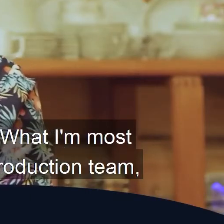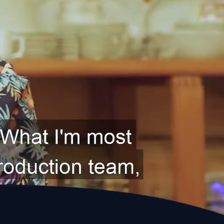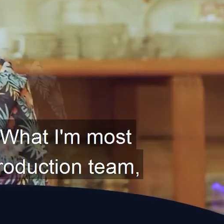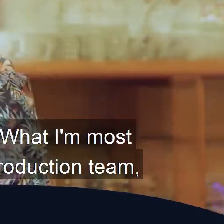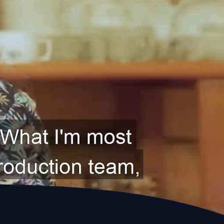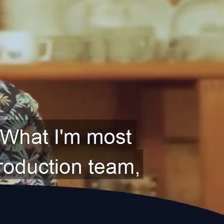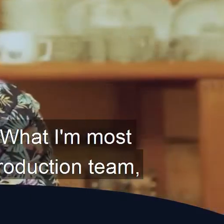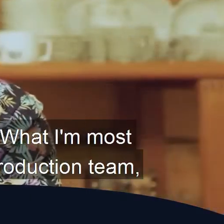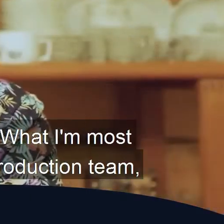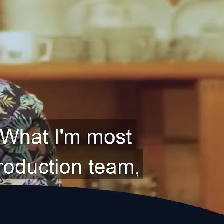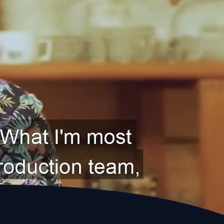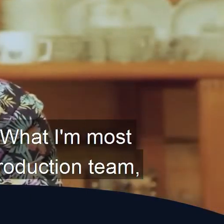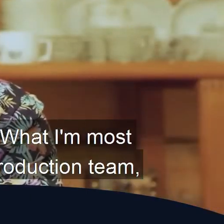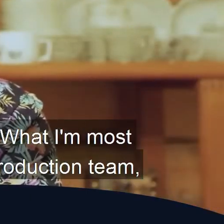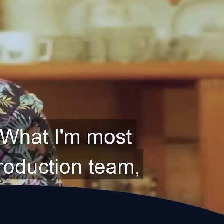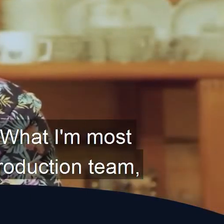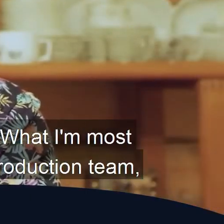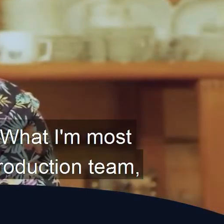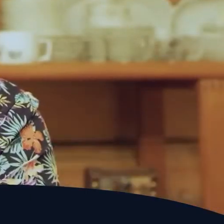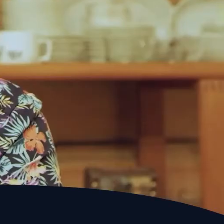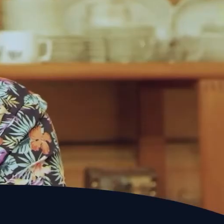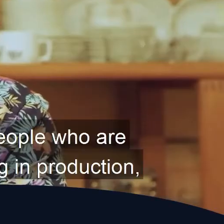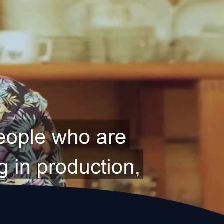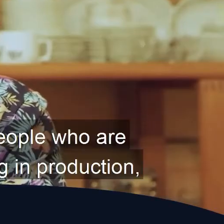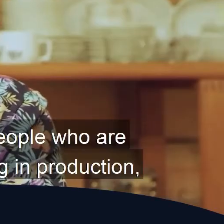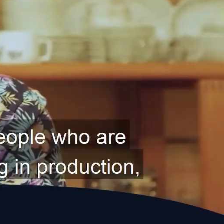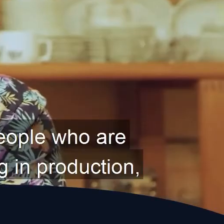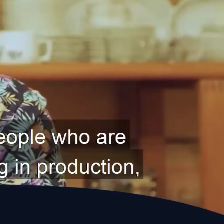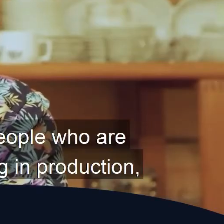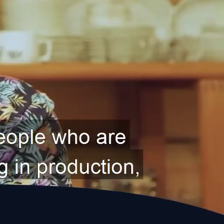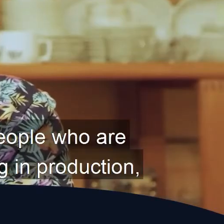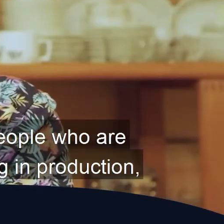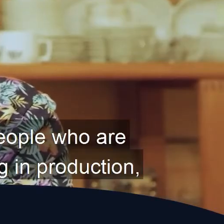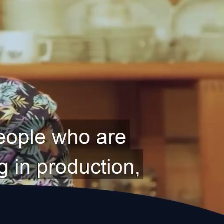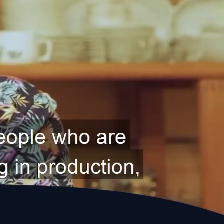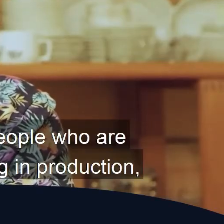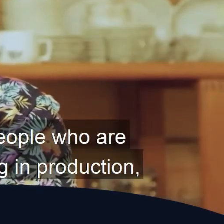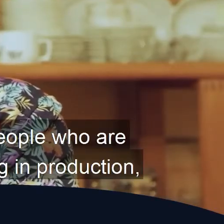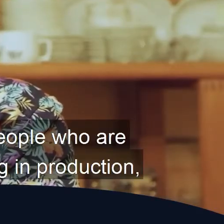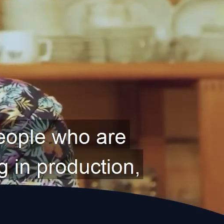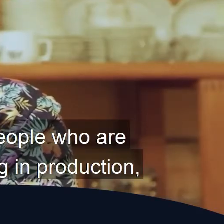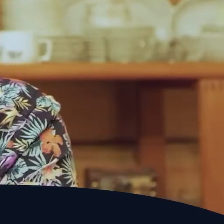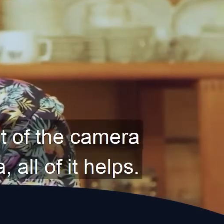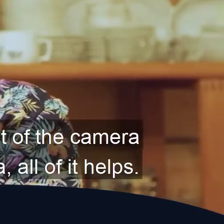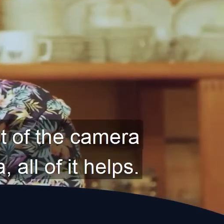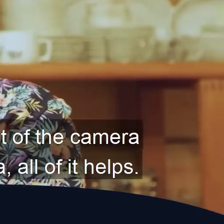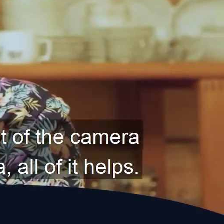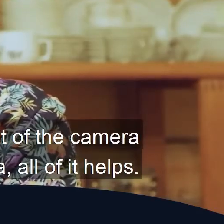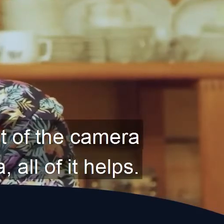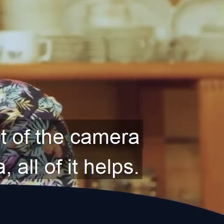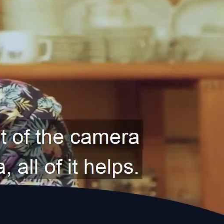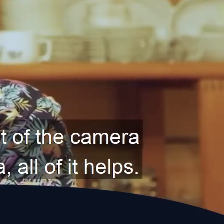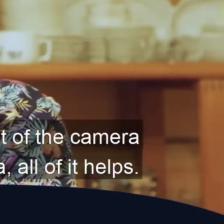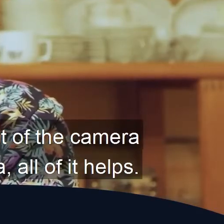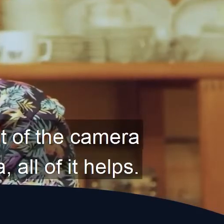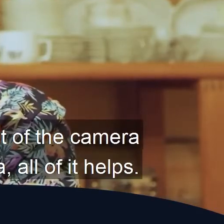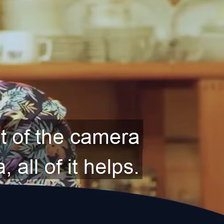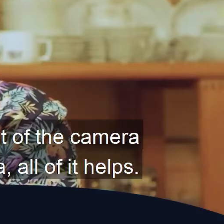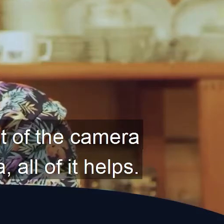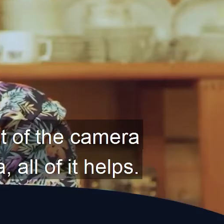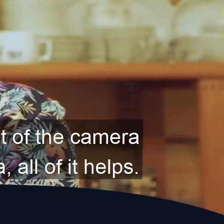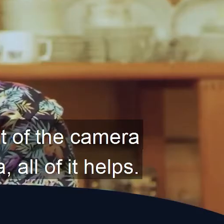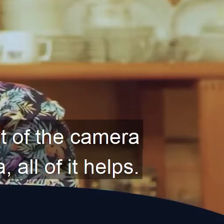the goal. What I'm most proud of is our production team, as well as the people who are interested in being in production, whether that's in front of the camera or